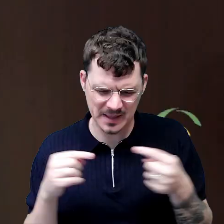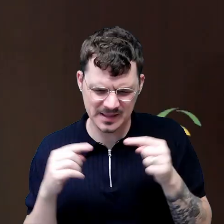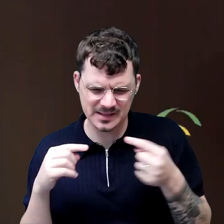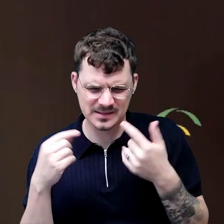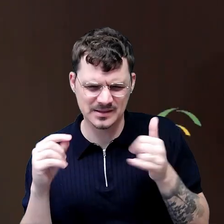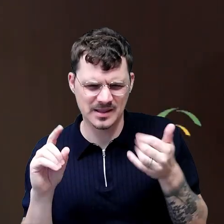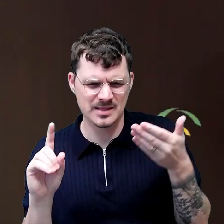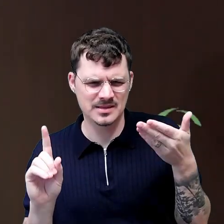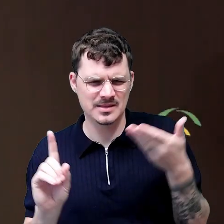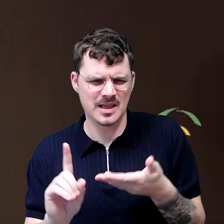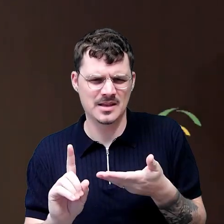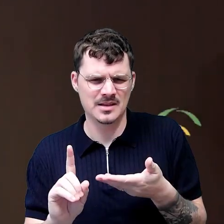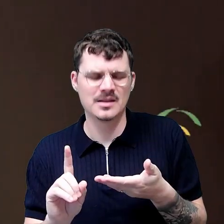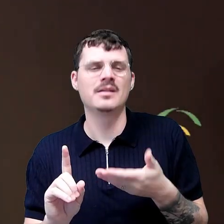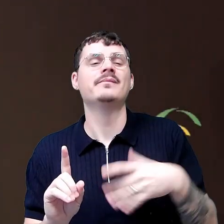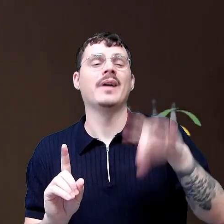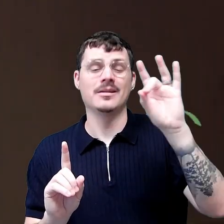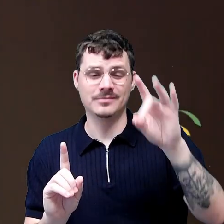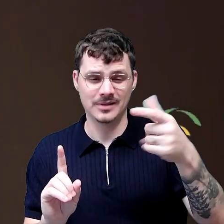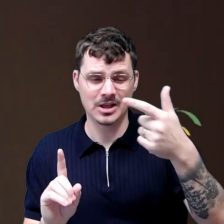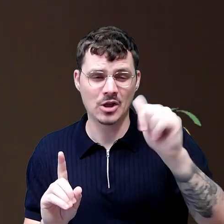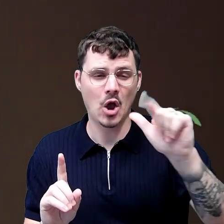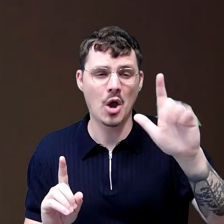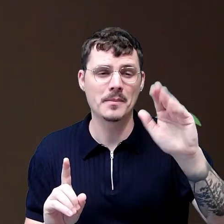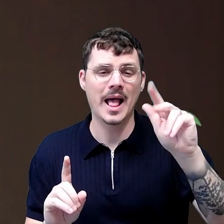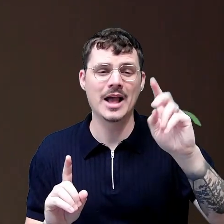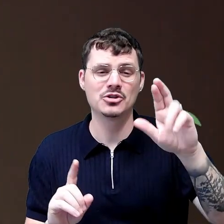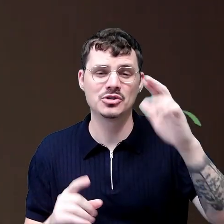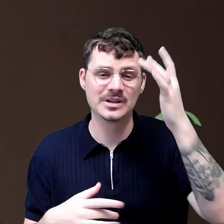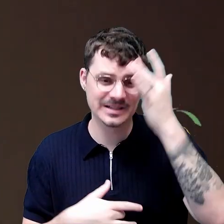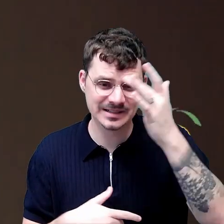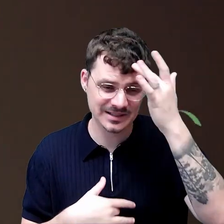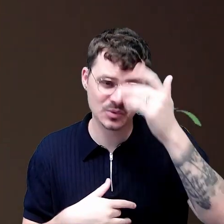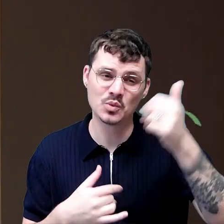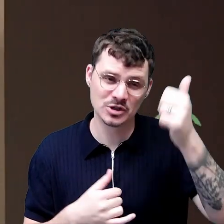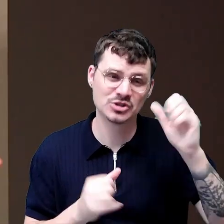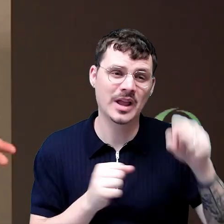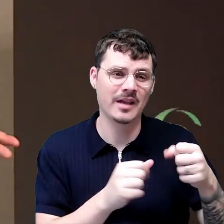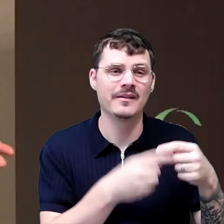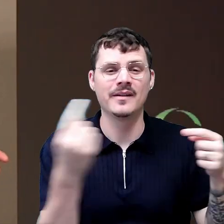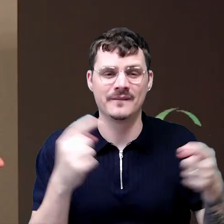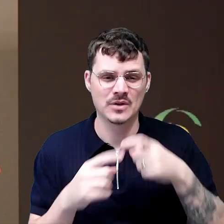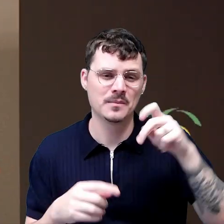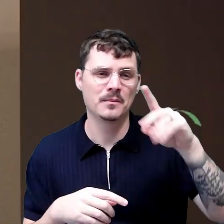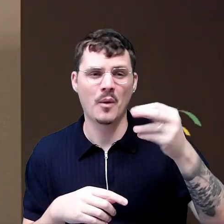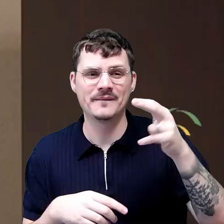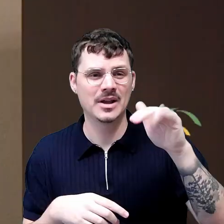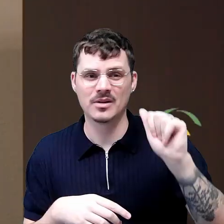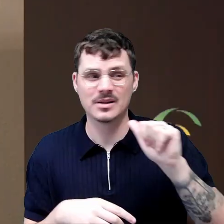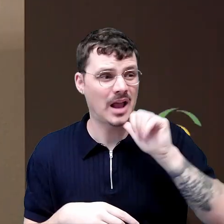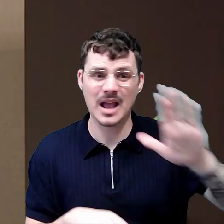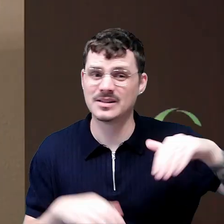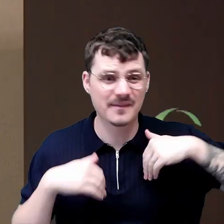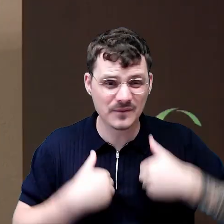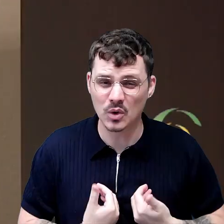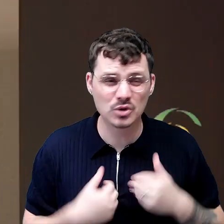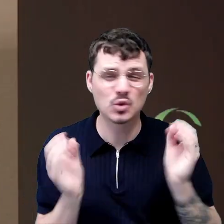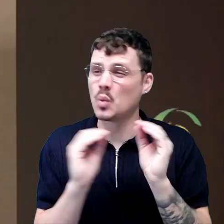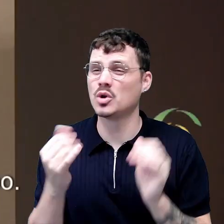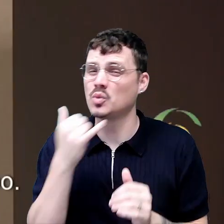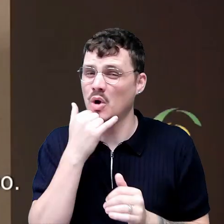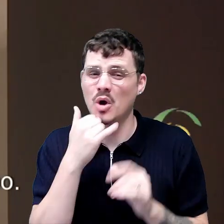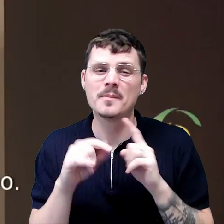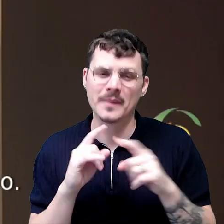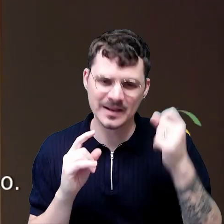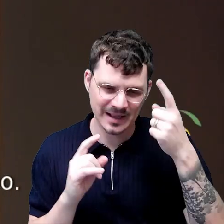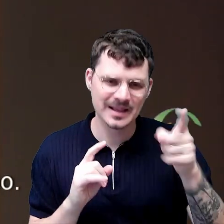pain. Now he has gallbladder disease, which is a complication of porphyria. It's not his fault. Nobody did anything wrong,